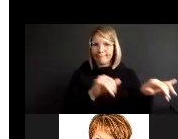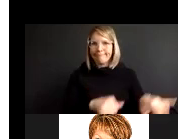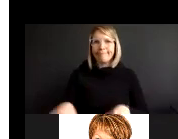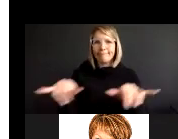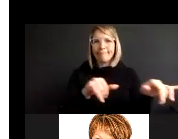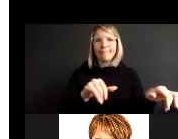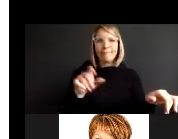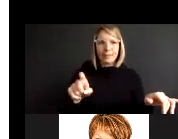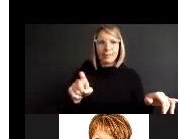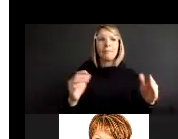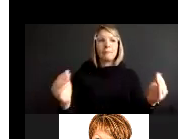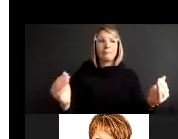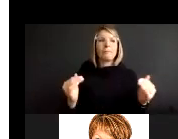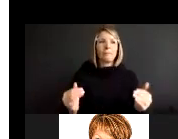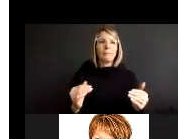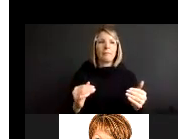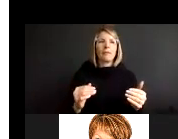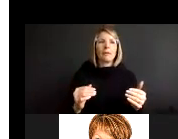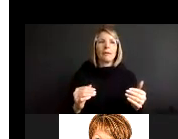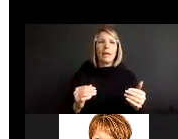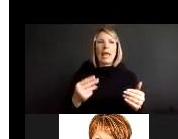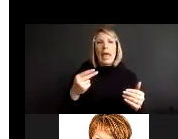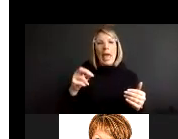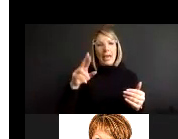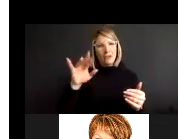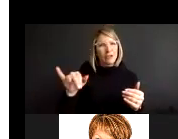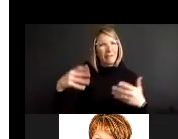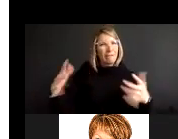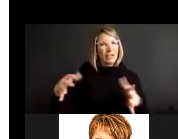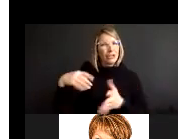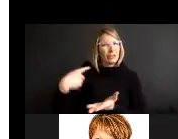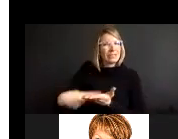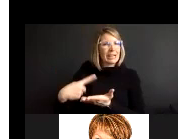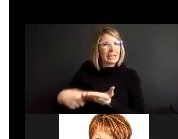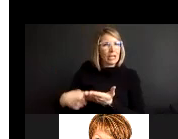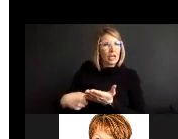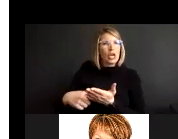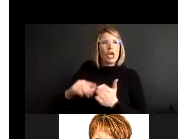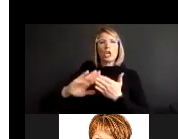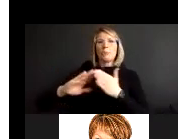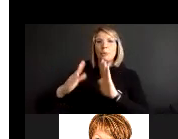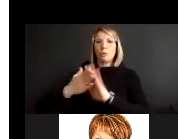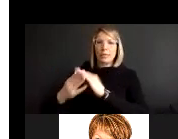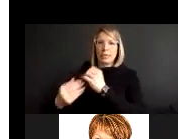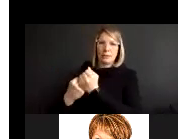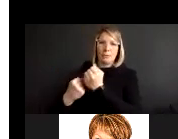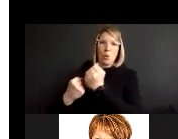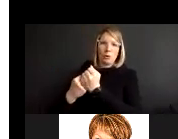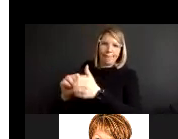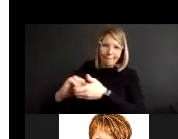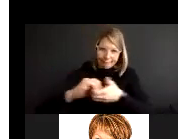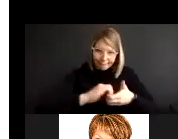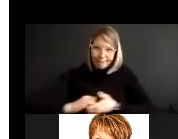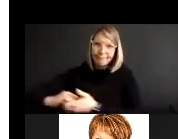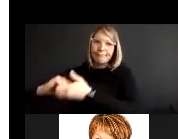And Henry really hit the nail on the head with this one about supporting a community of practice. I think, so as capacities, as you could expect, it was such a